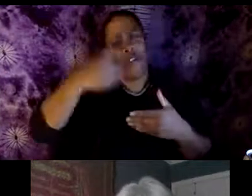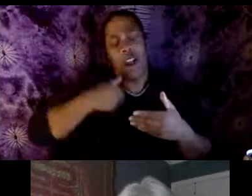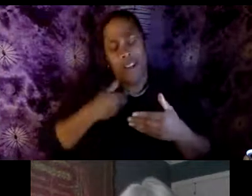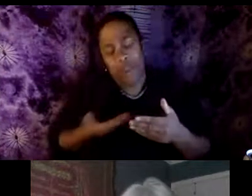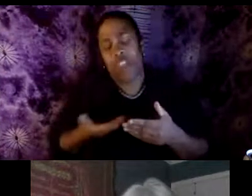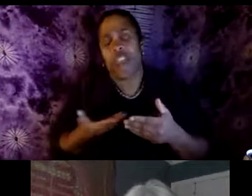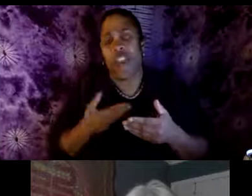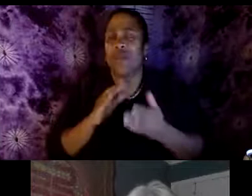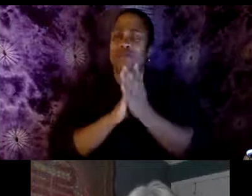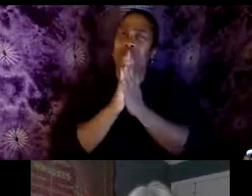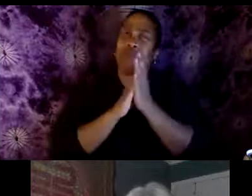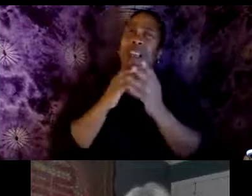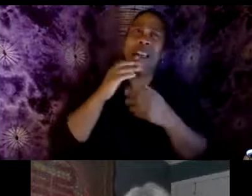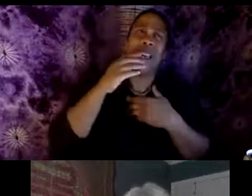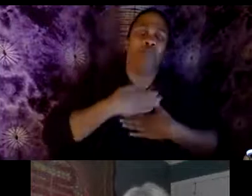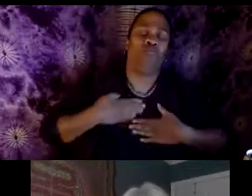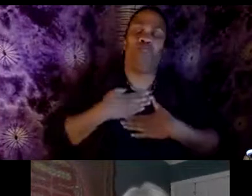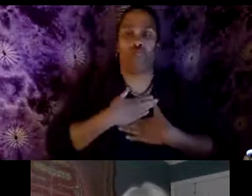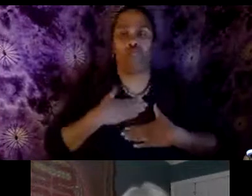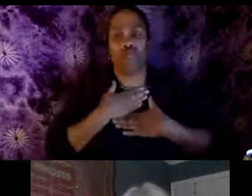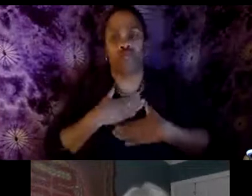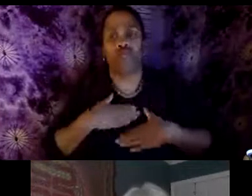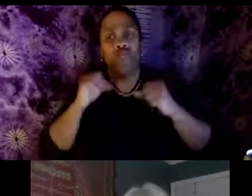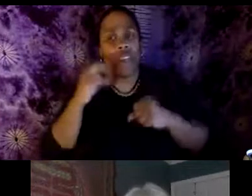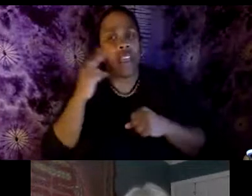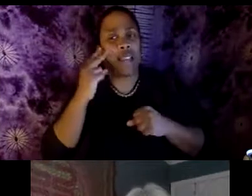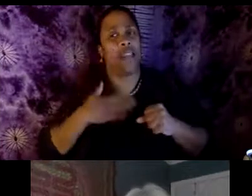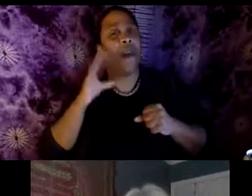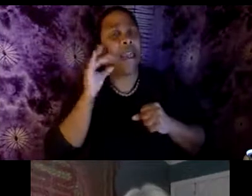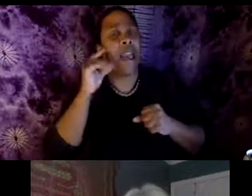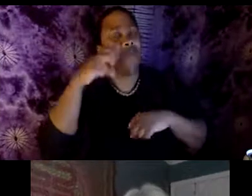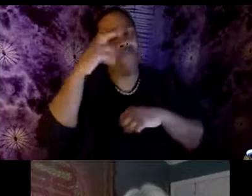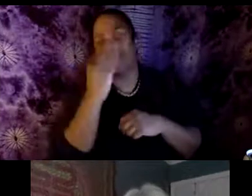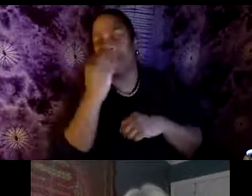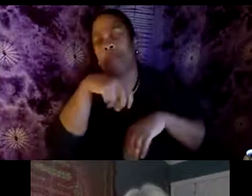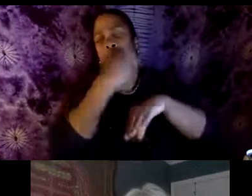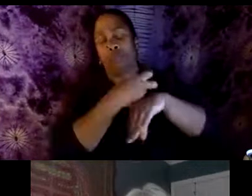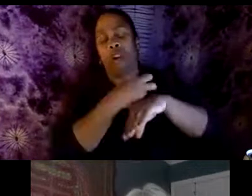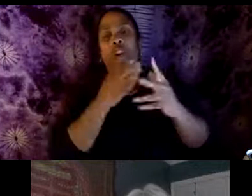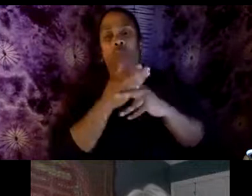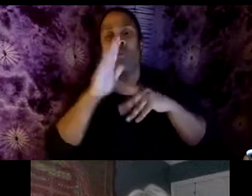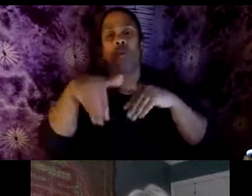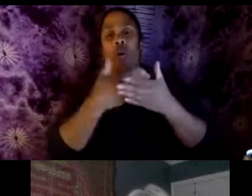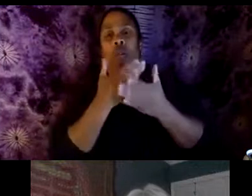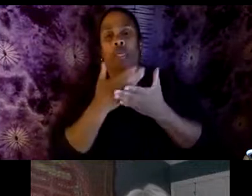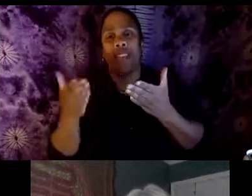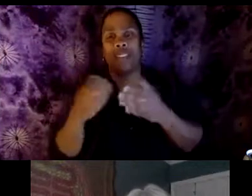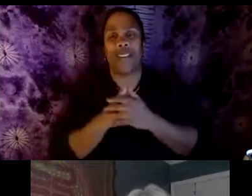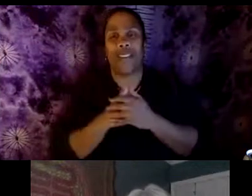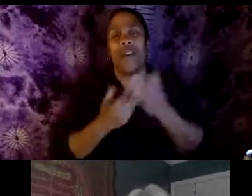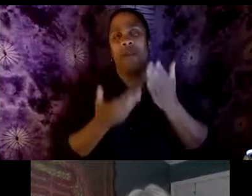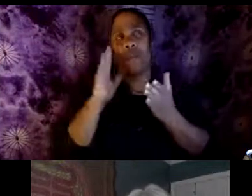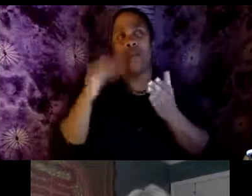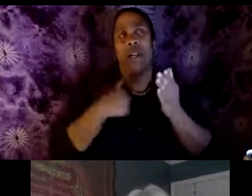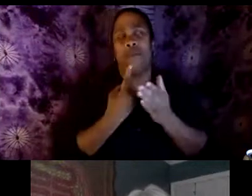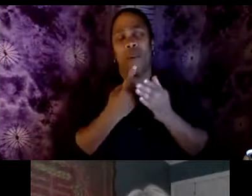a delight. And you can see my cat slept through the whole thing, unfortunately, but I guess we'll, you know, next time if we have one for cats, it